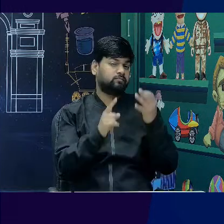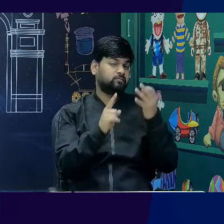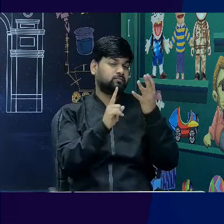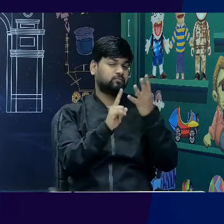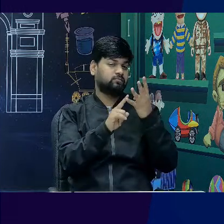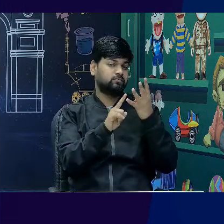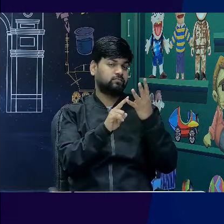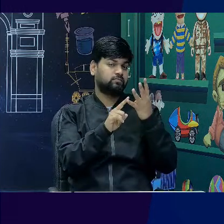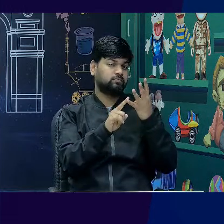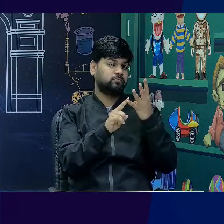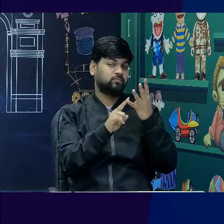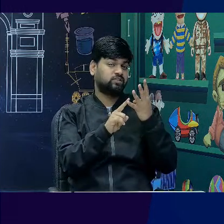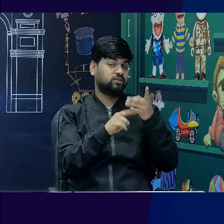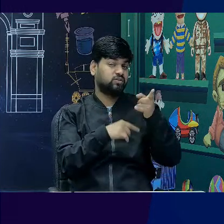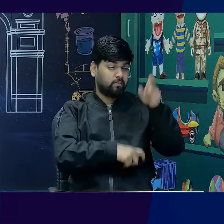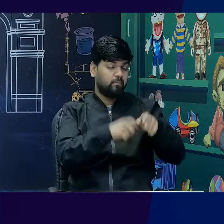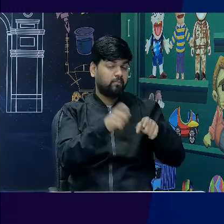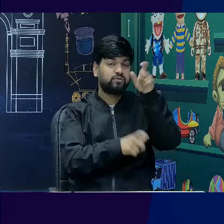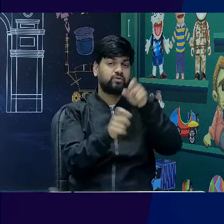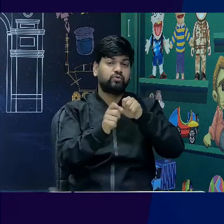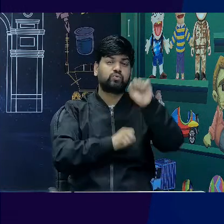discretionary fiscal policy.